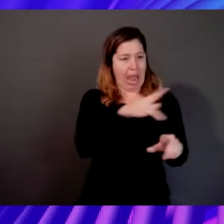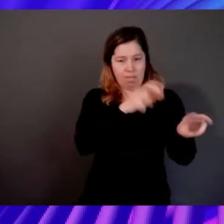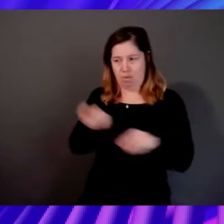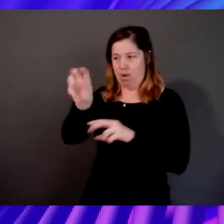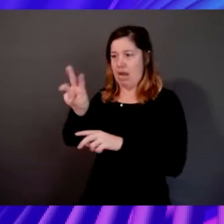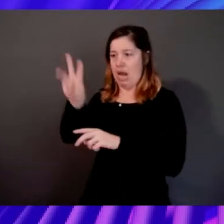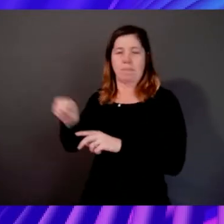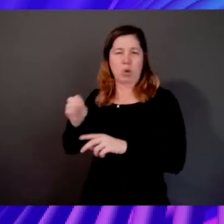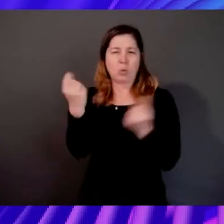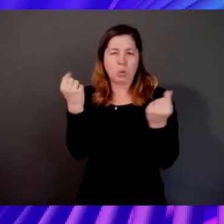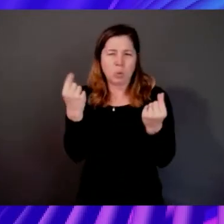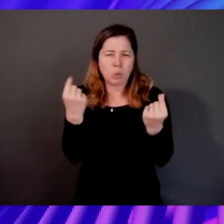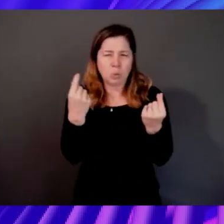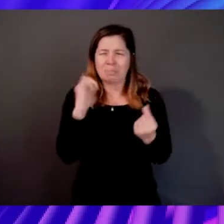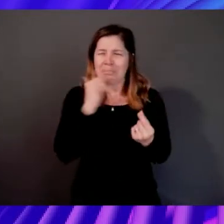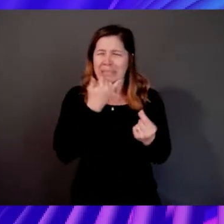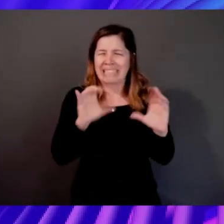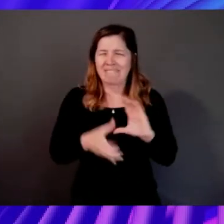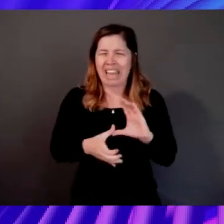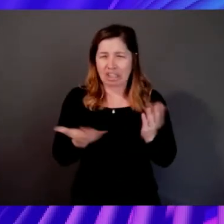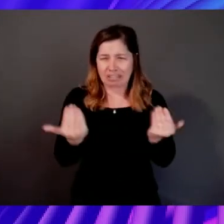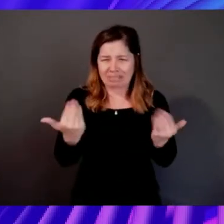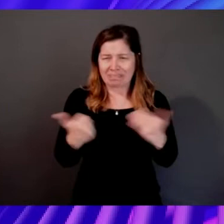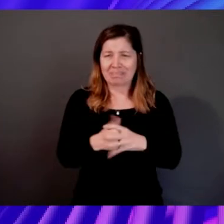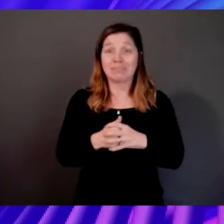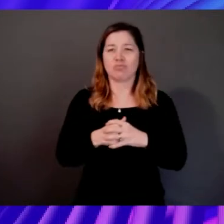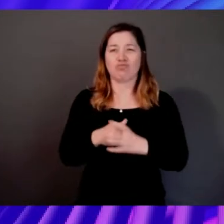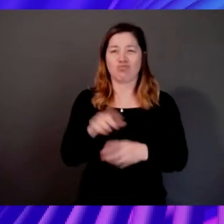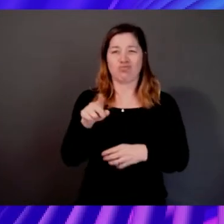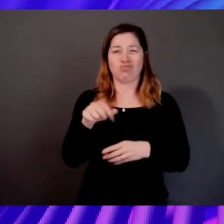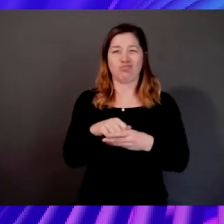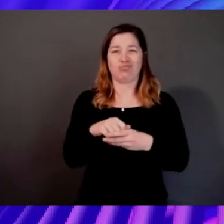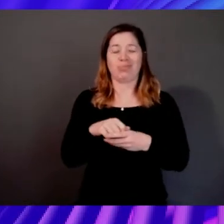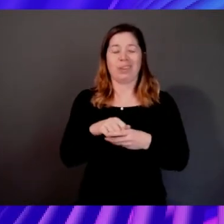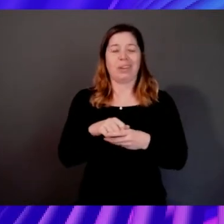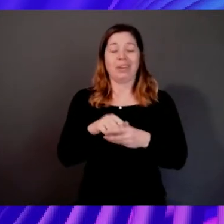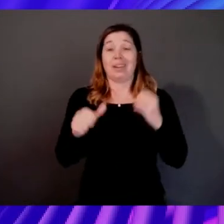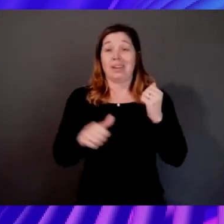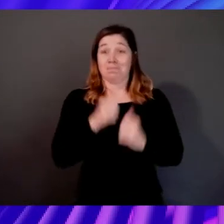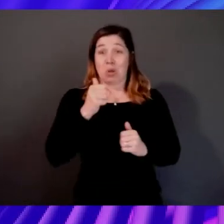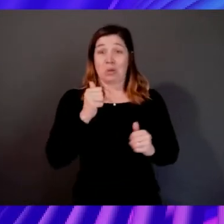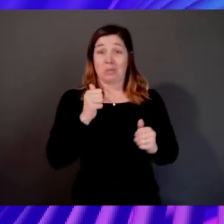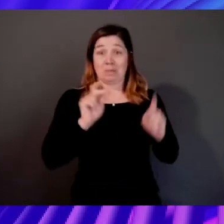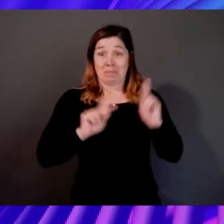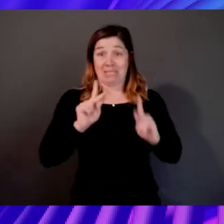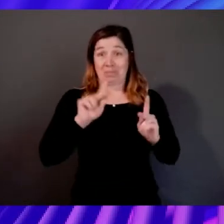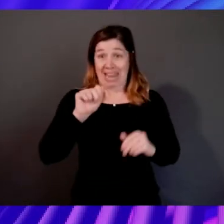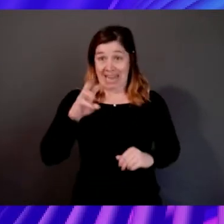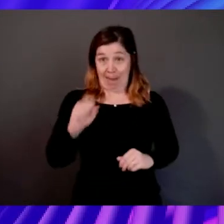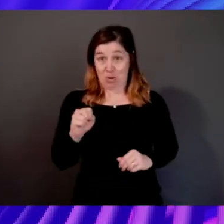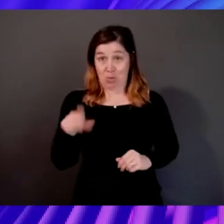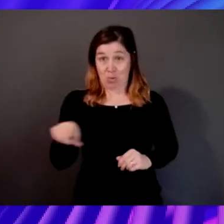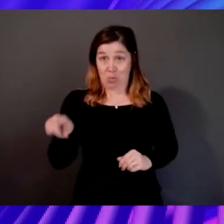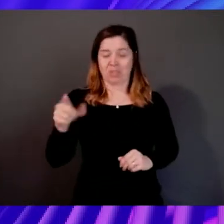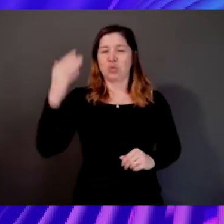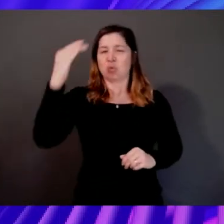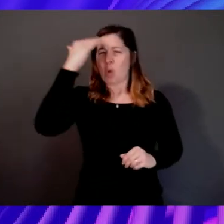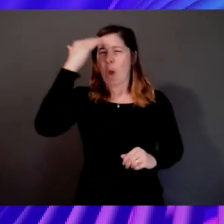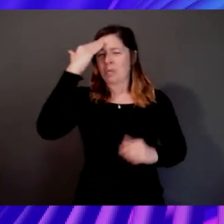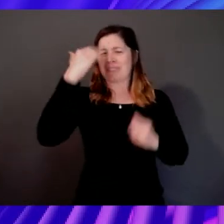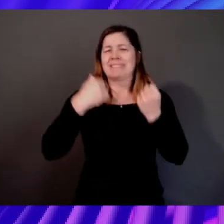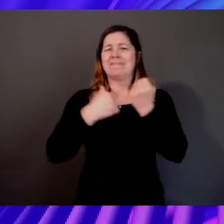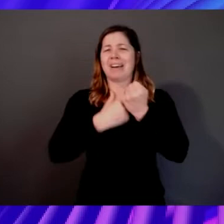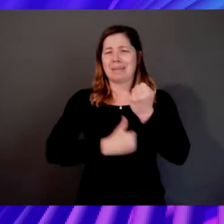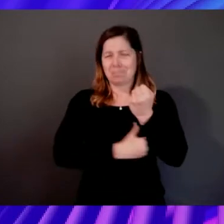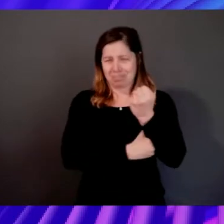I think, like most intelligent people that are AWS customers probably know a lot of fundamental security best practices and could